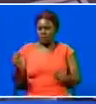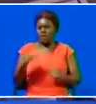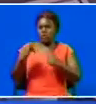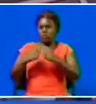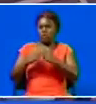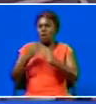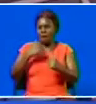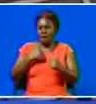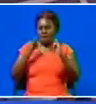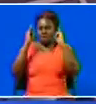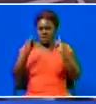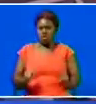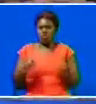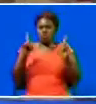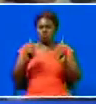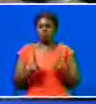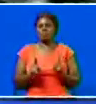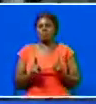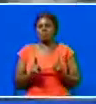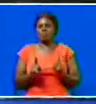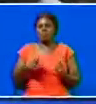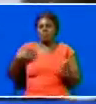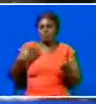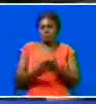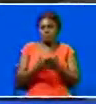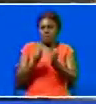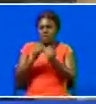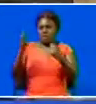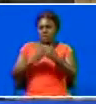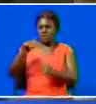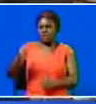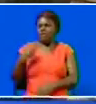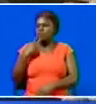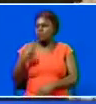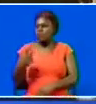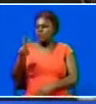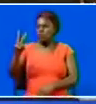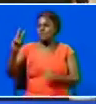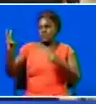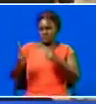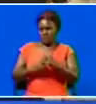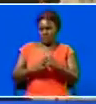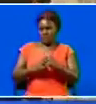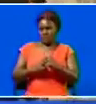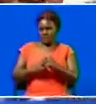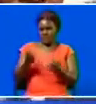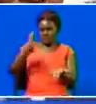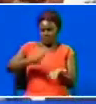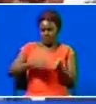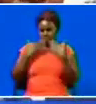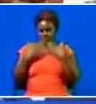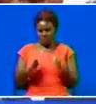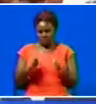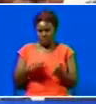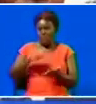foreigners to have renewed their work permits. So far, only 18,227 people have heeded this call. We will